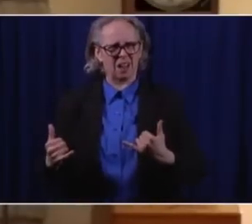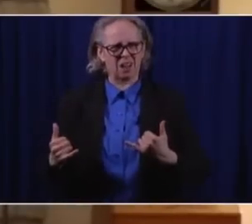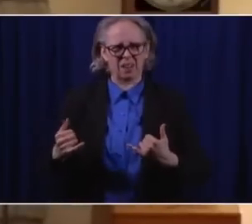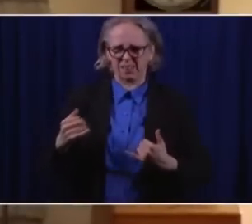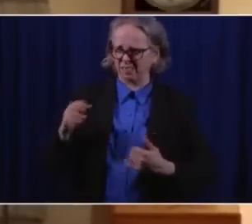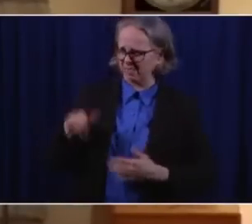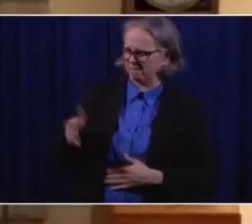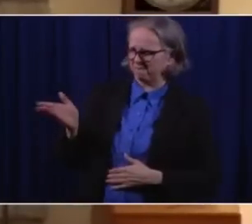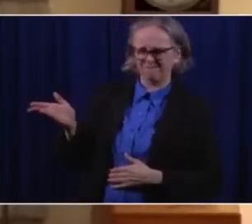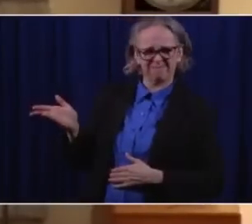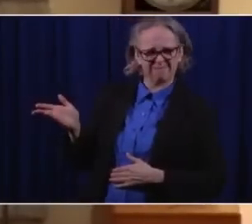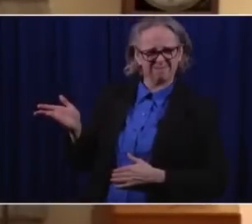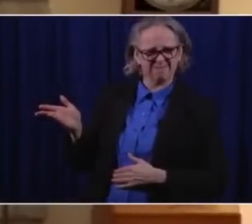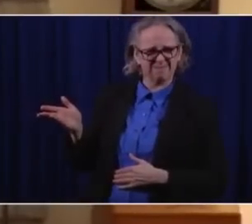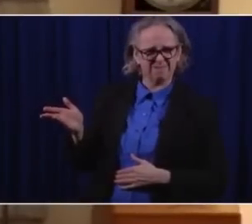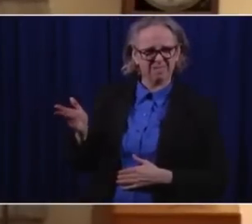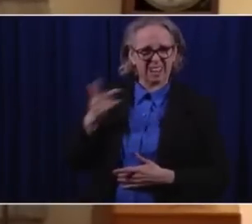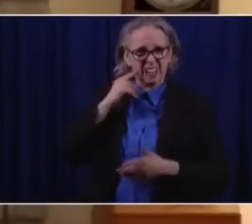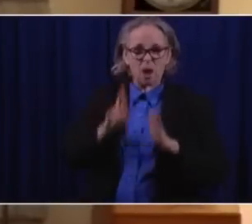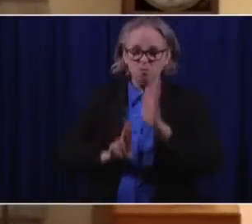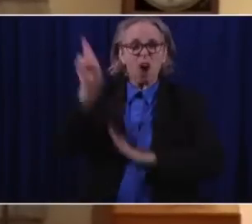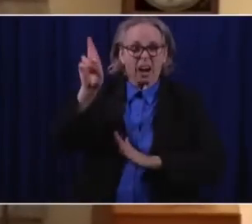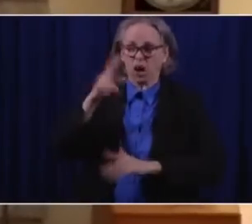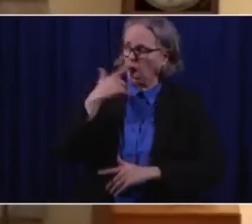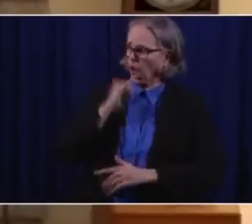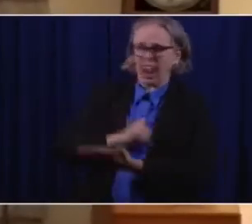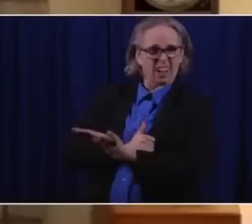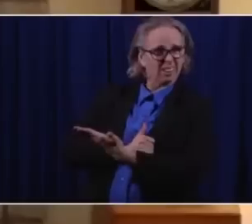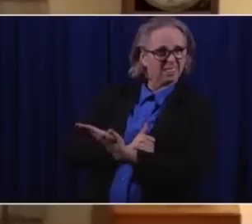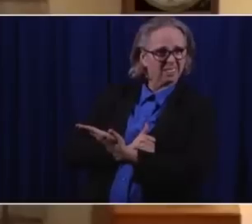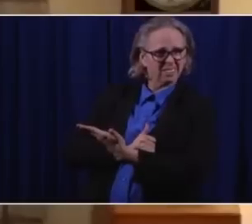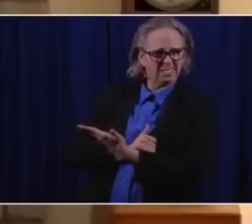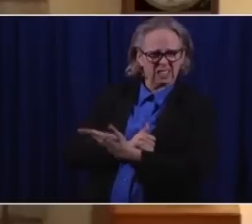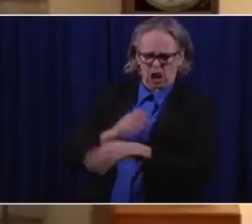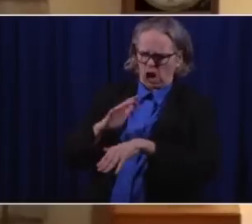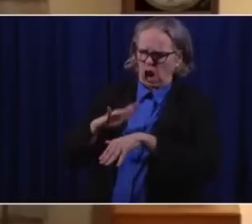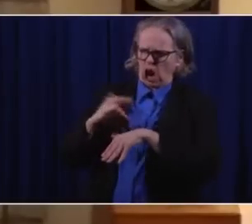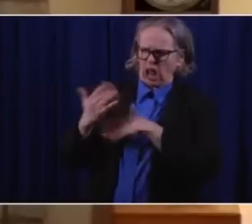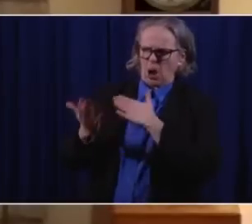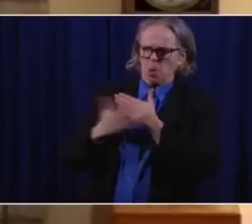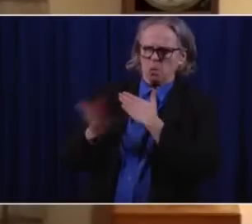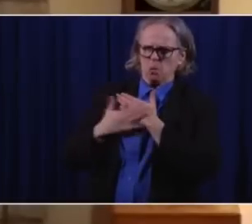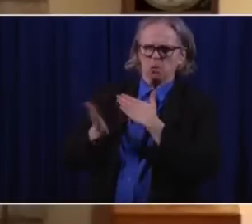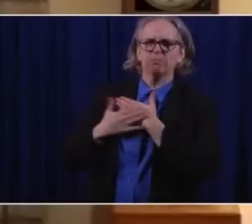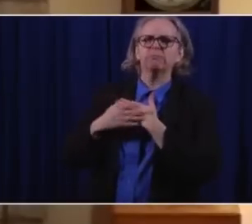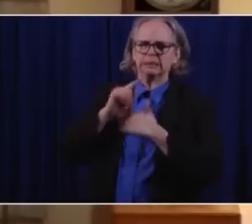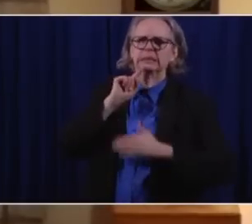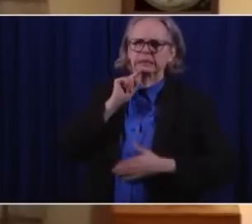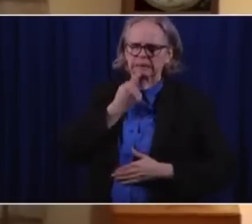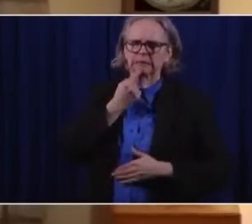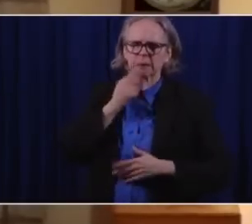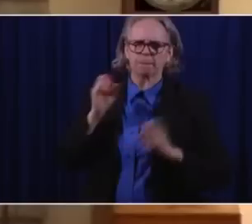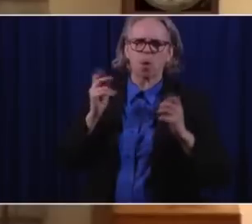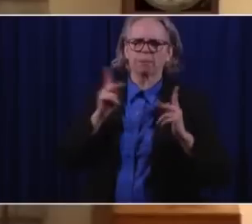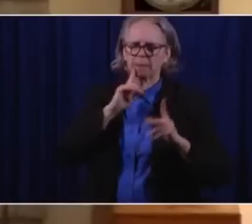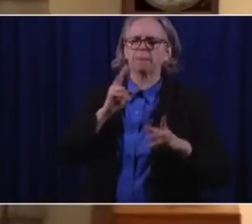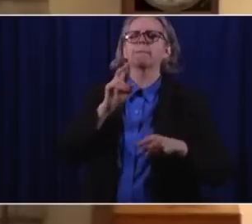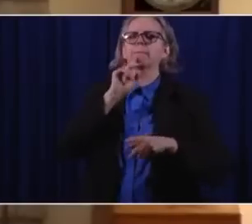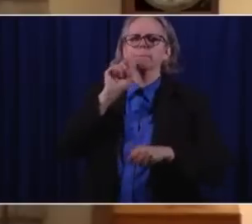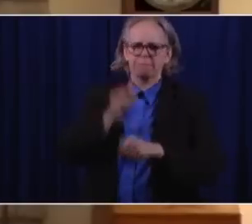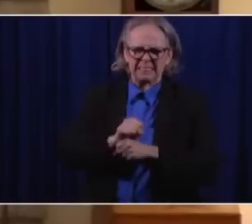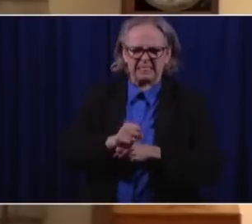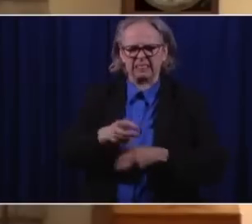the earlier indicator before potentially people are in the hospital. Let's go to our